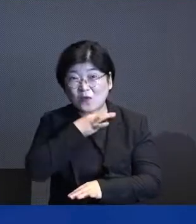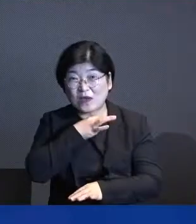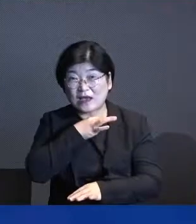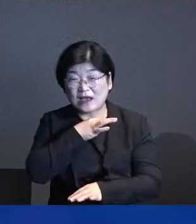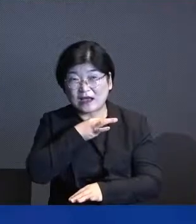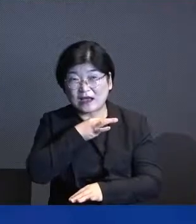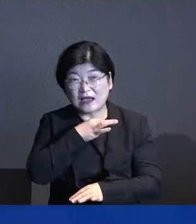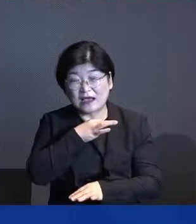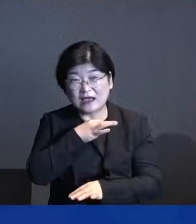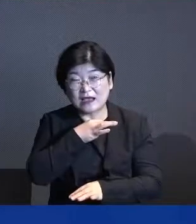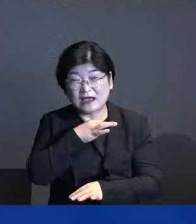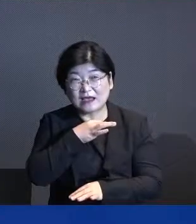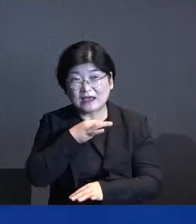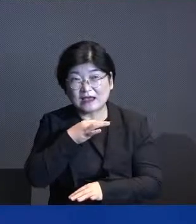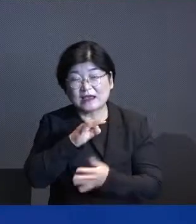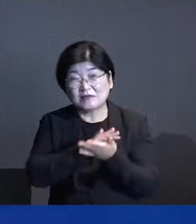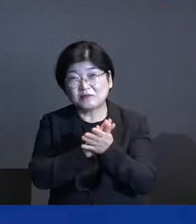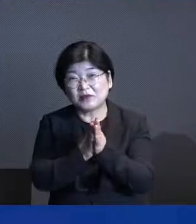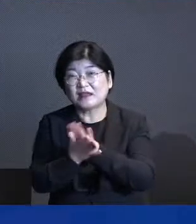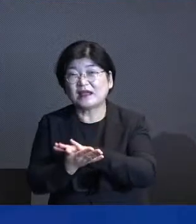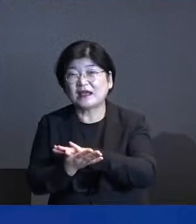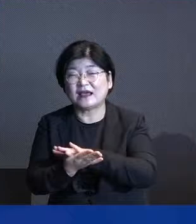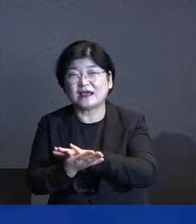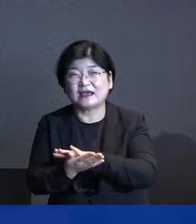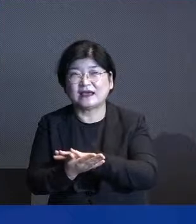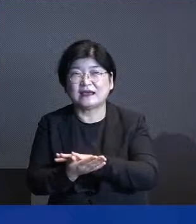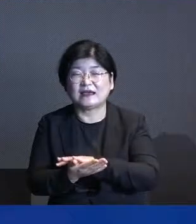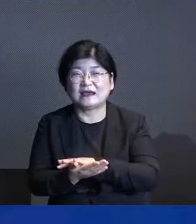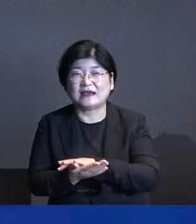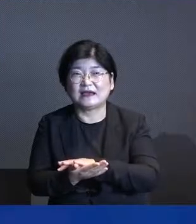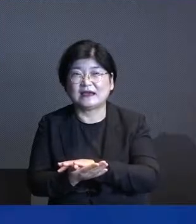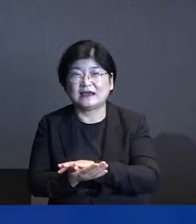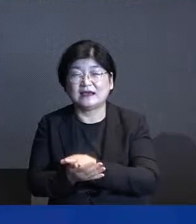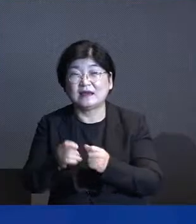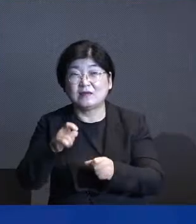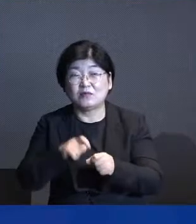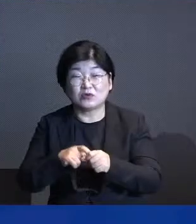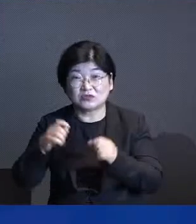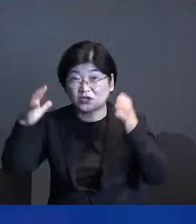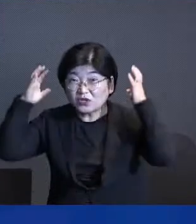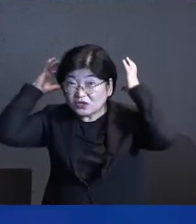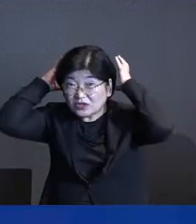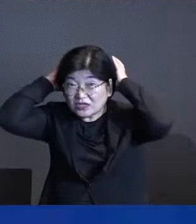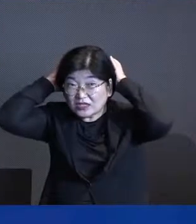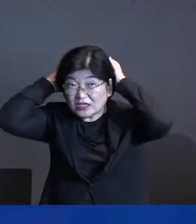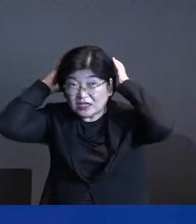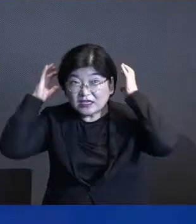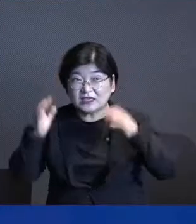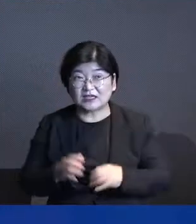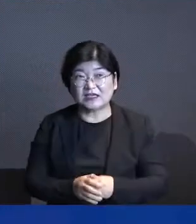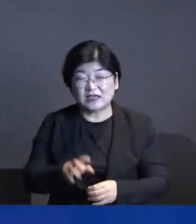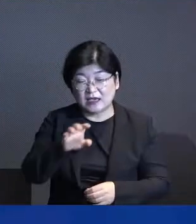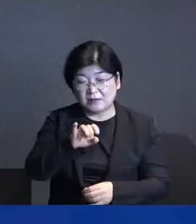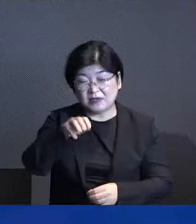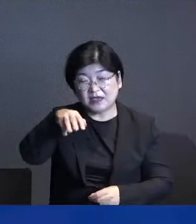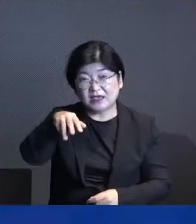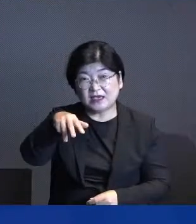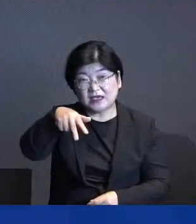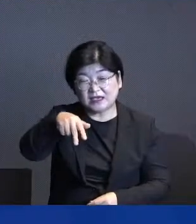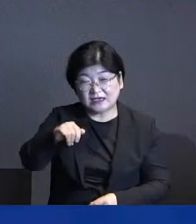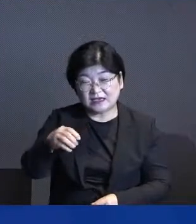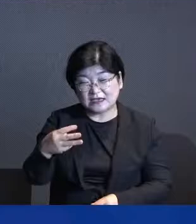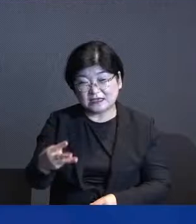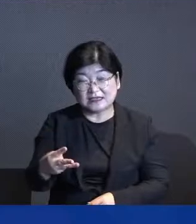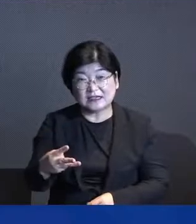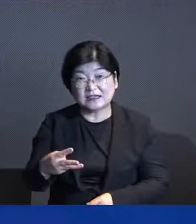prune unnecessary part of that cortex, and the cortex becomes thinner.